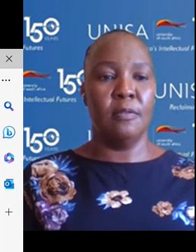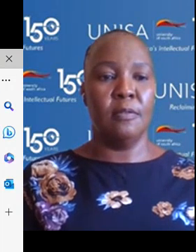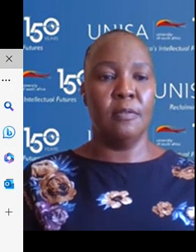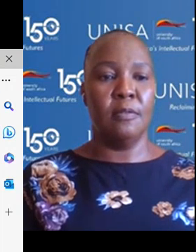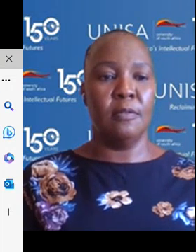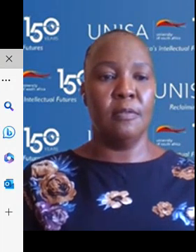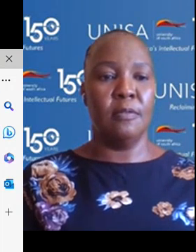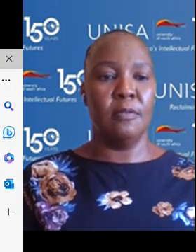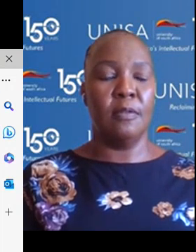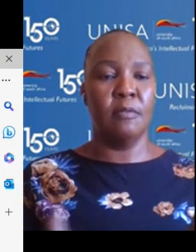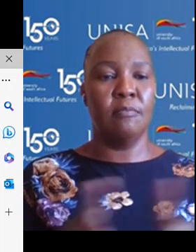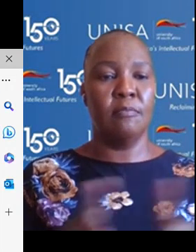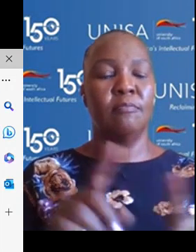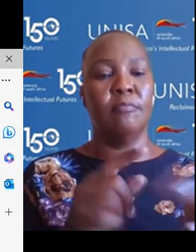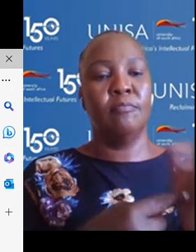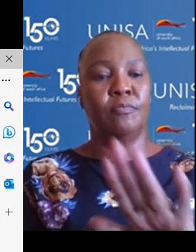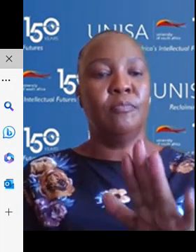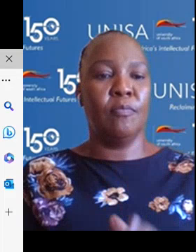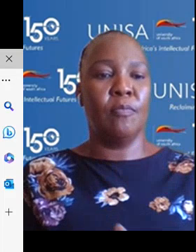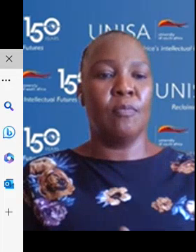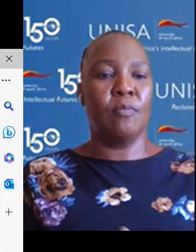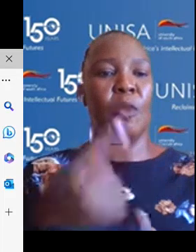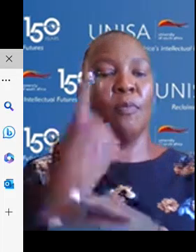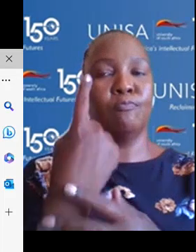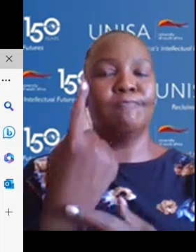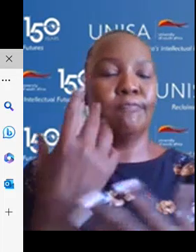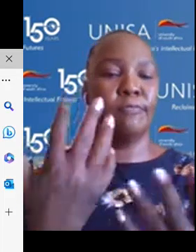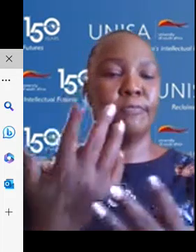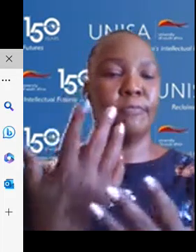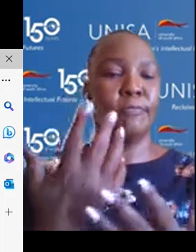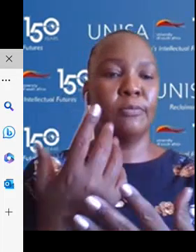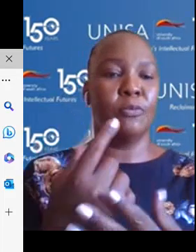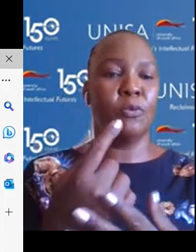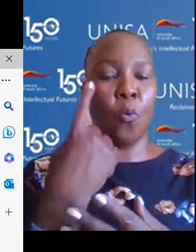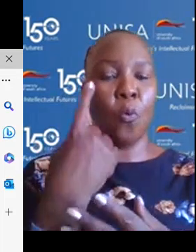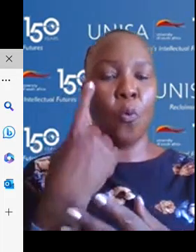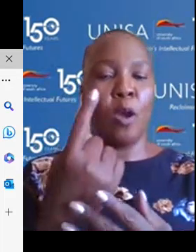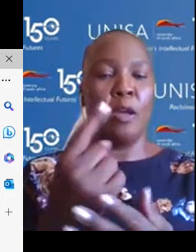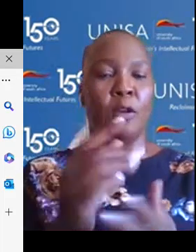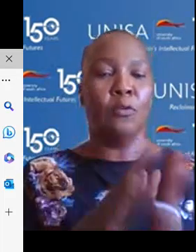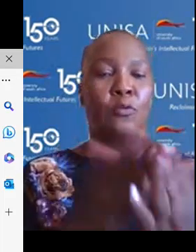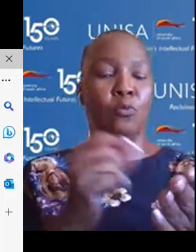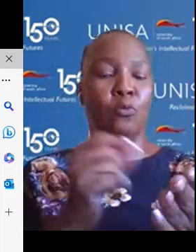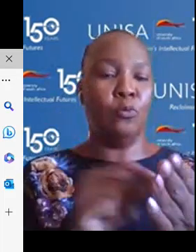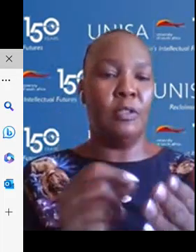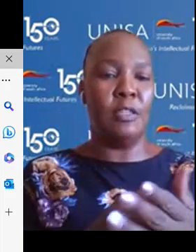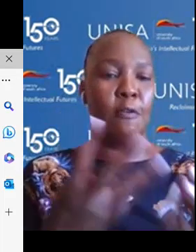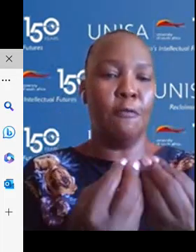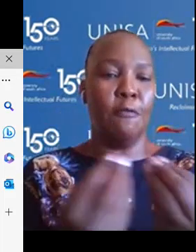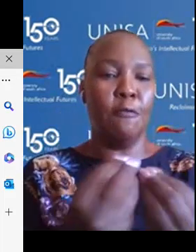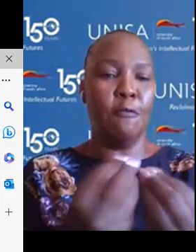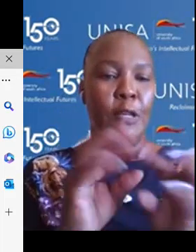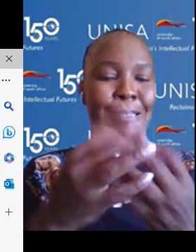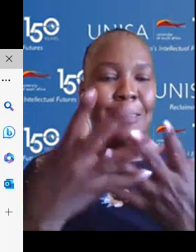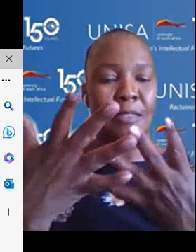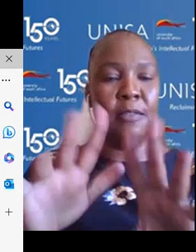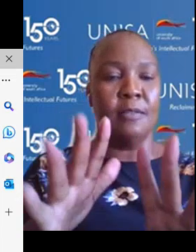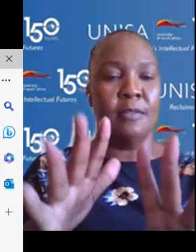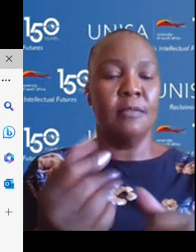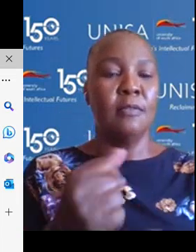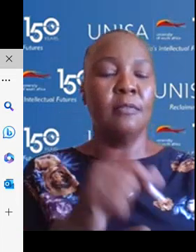So for instance, you can see, for instance, this one on my OneNotes, there's quite a few that I've created already. So